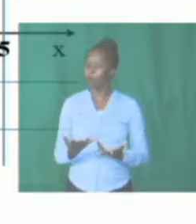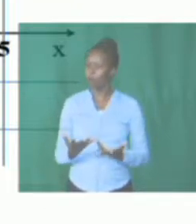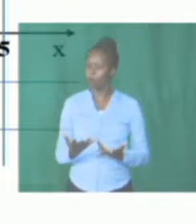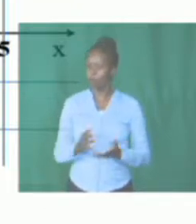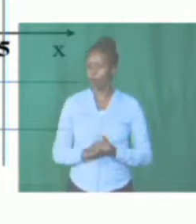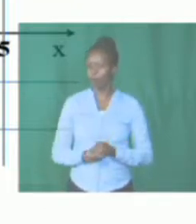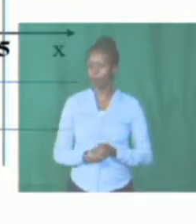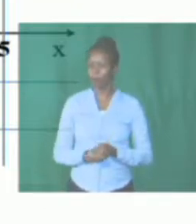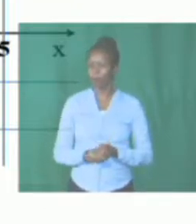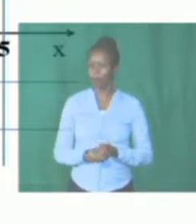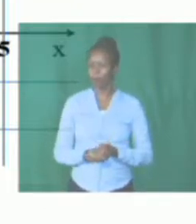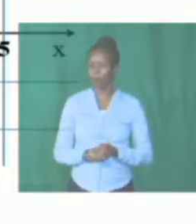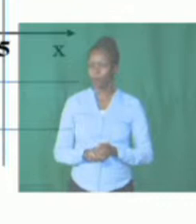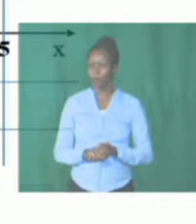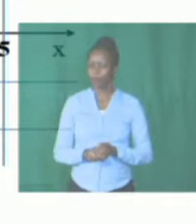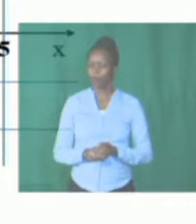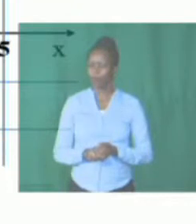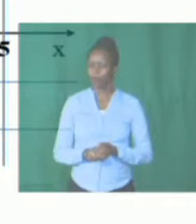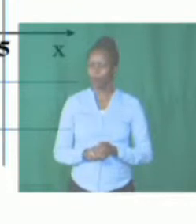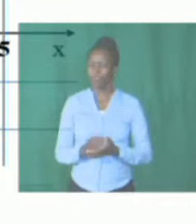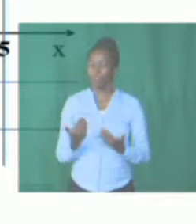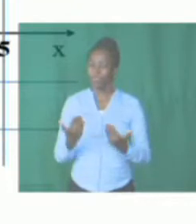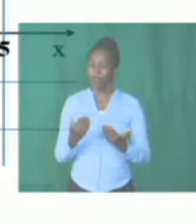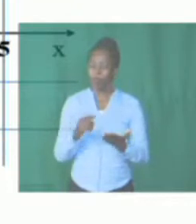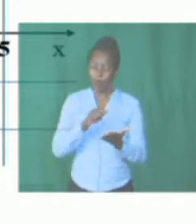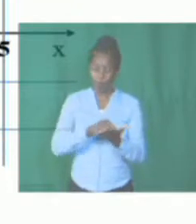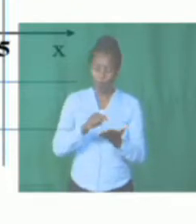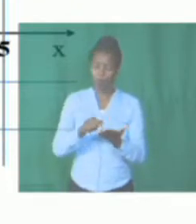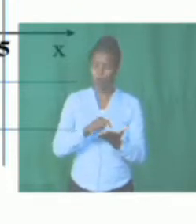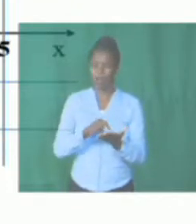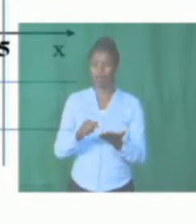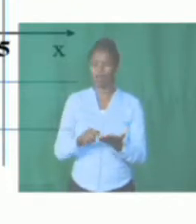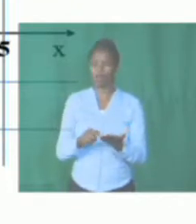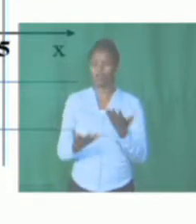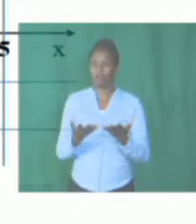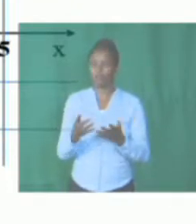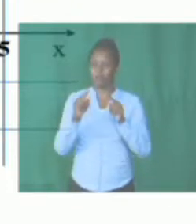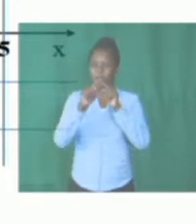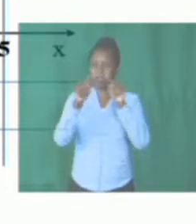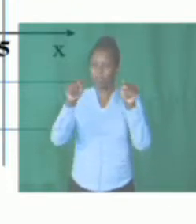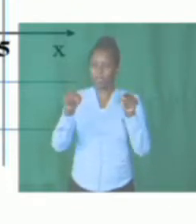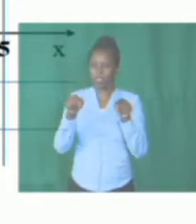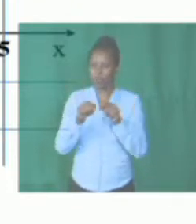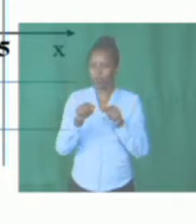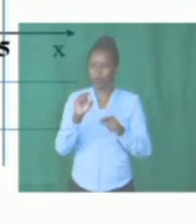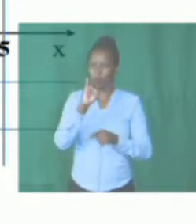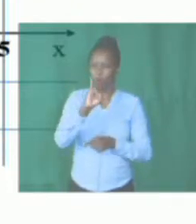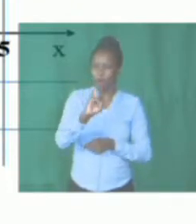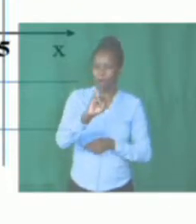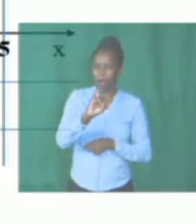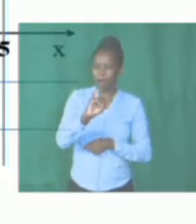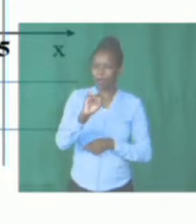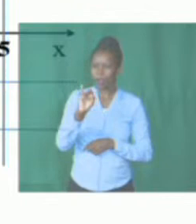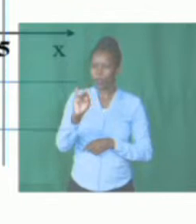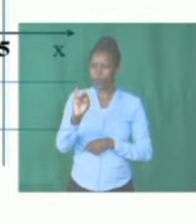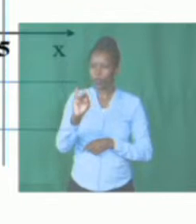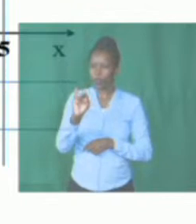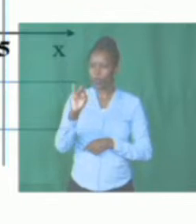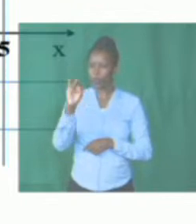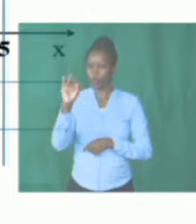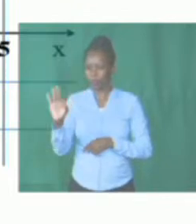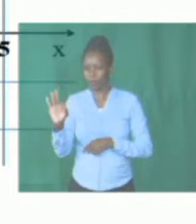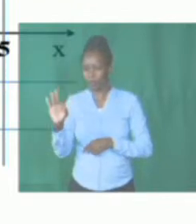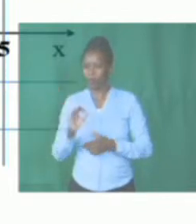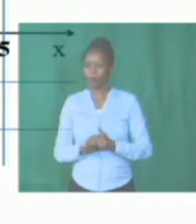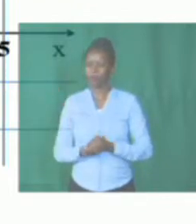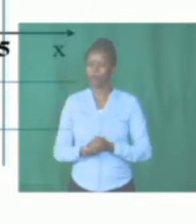learners at home, you just simply calculated the number of squares you are having. 1, 2,